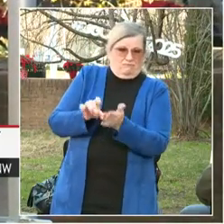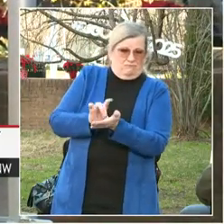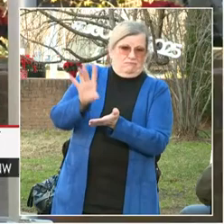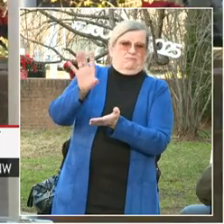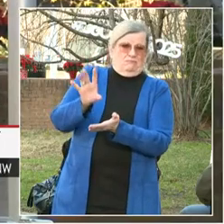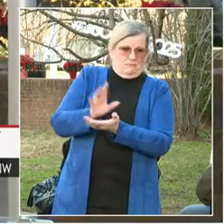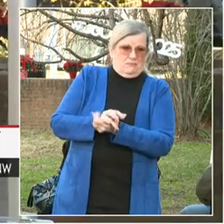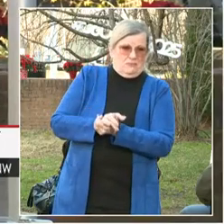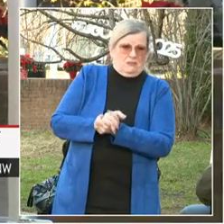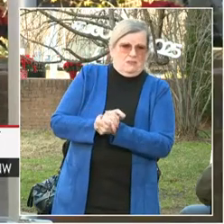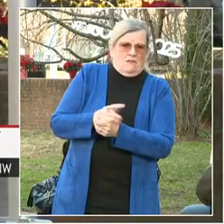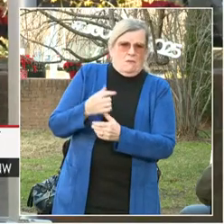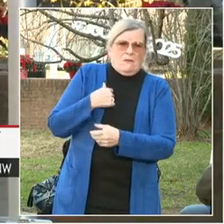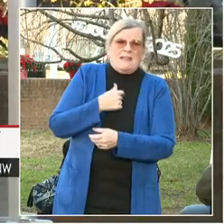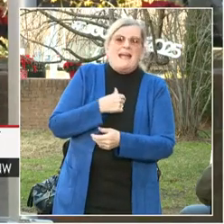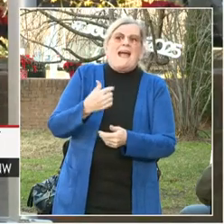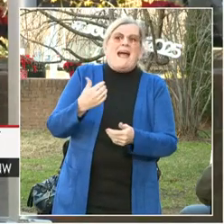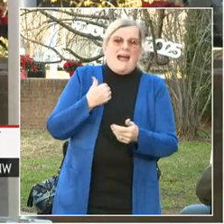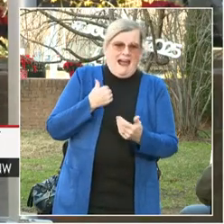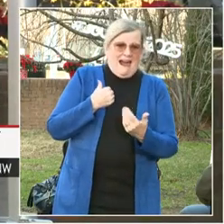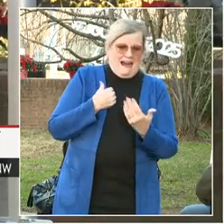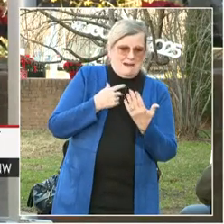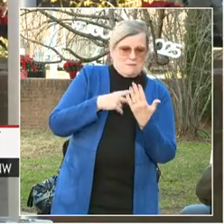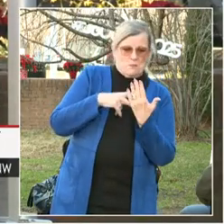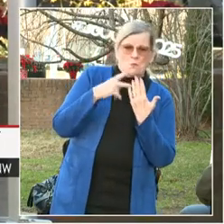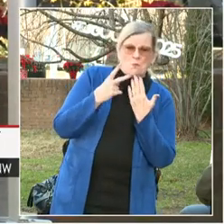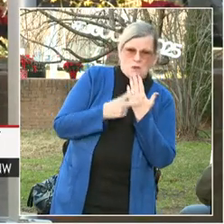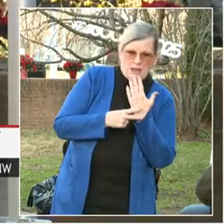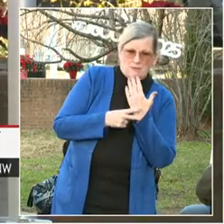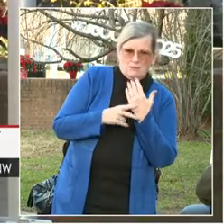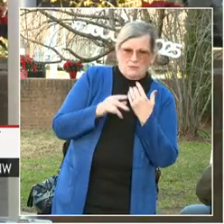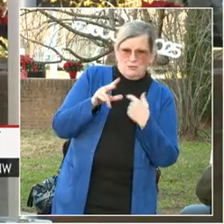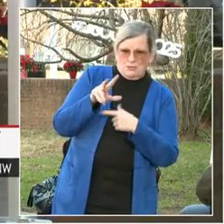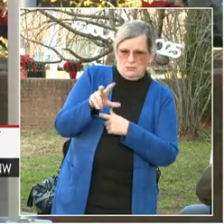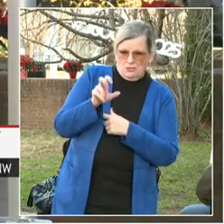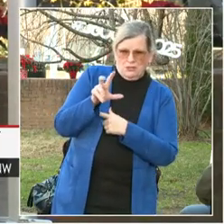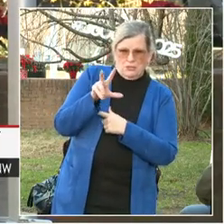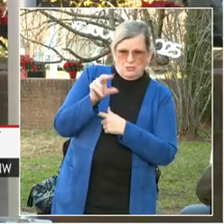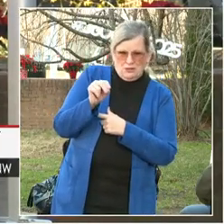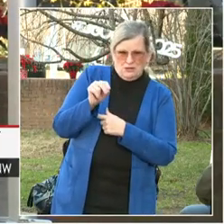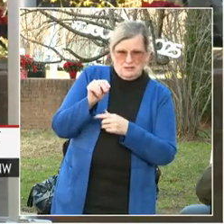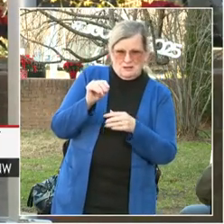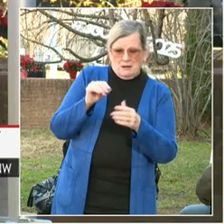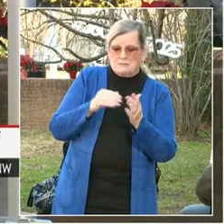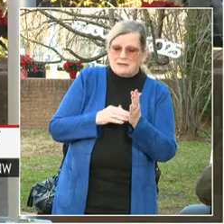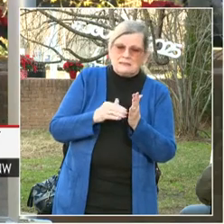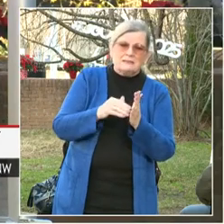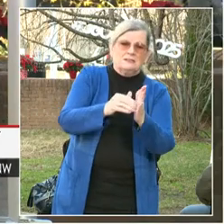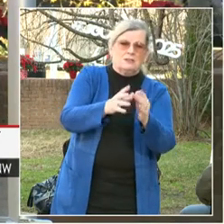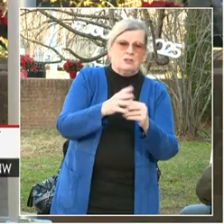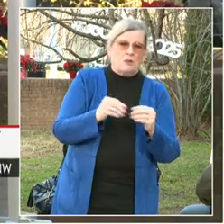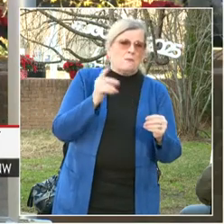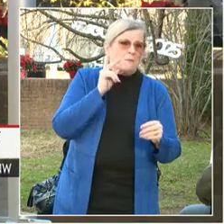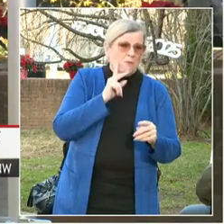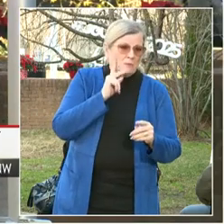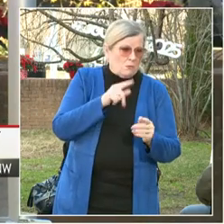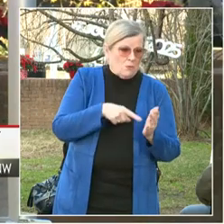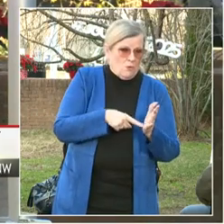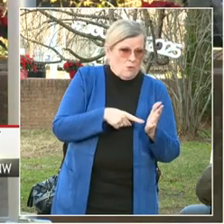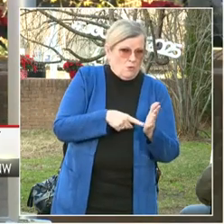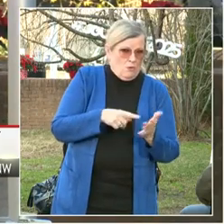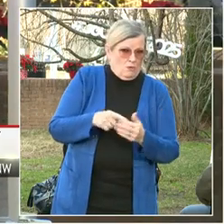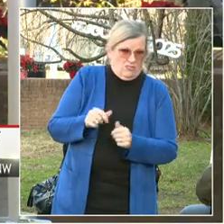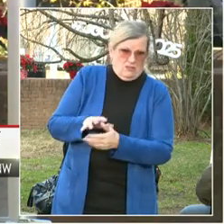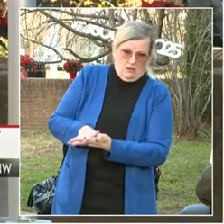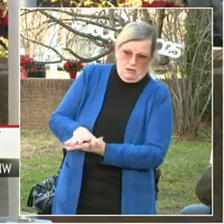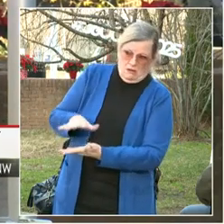program that distributed $330 million to people who had back rent. more than 20,000 people were able to